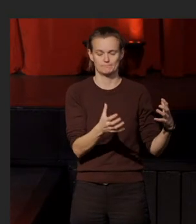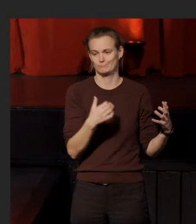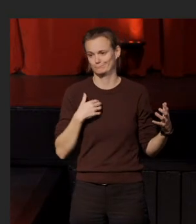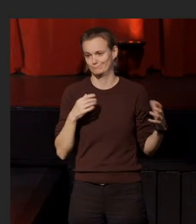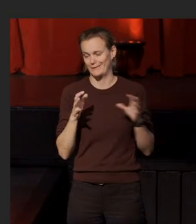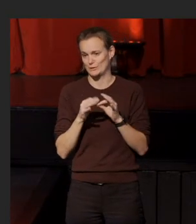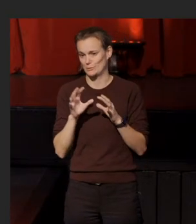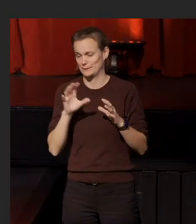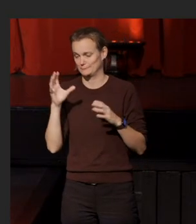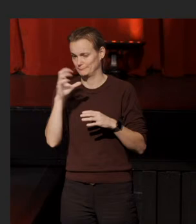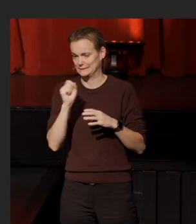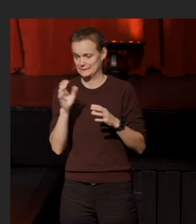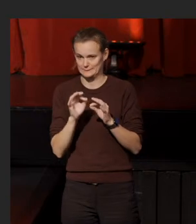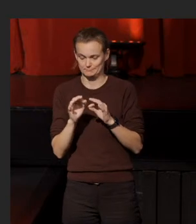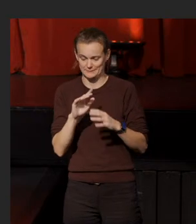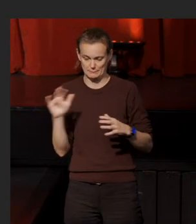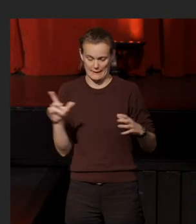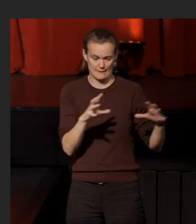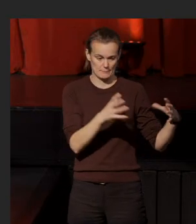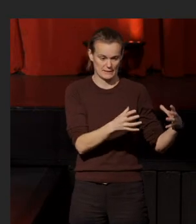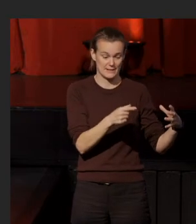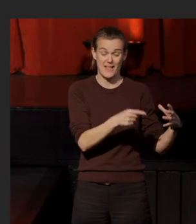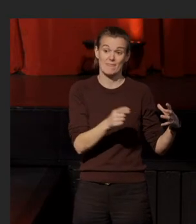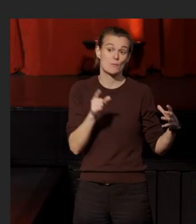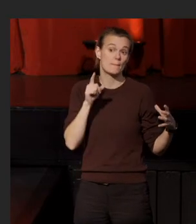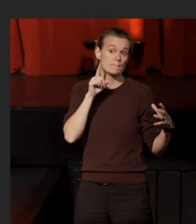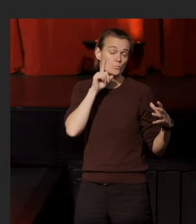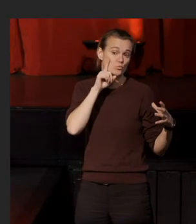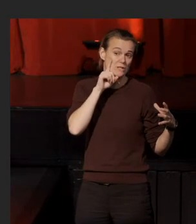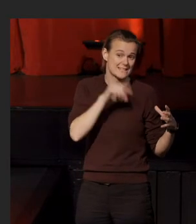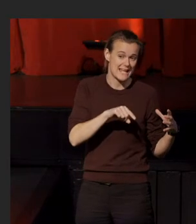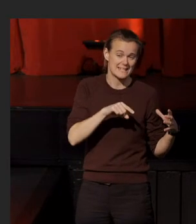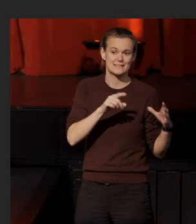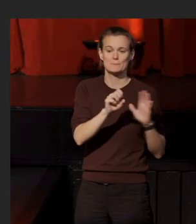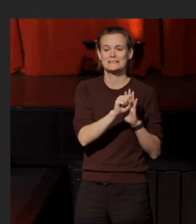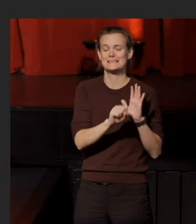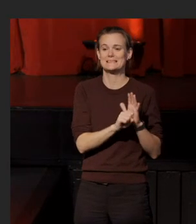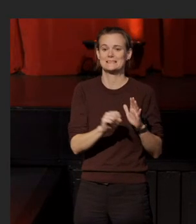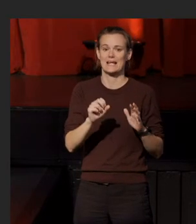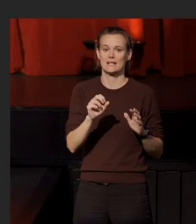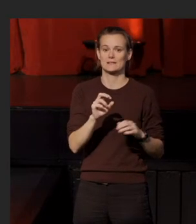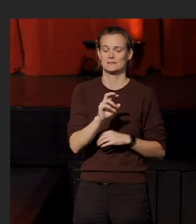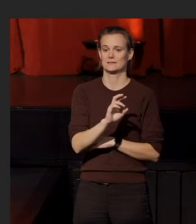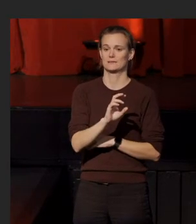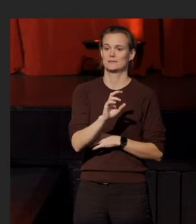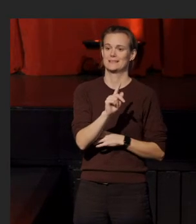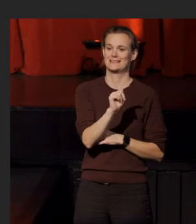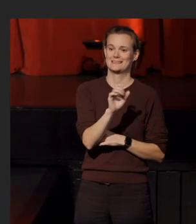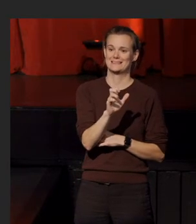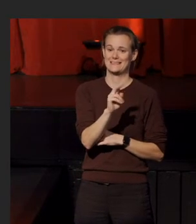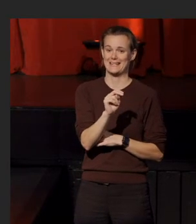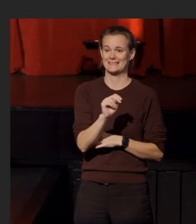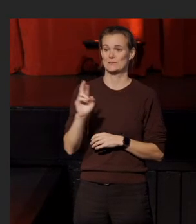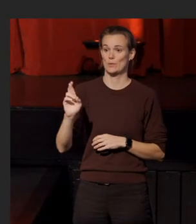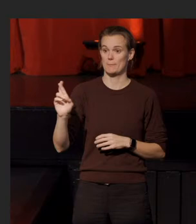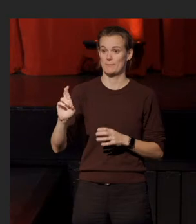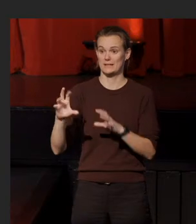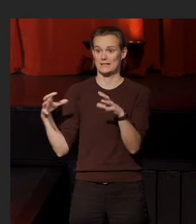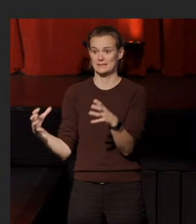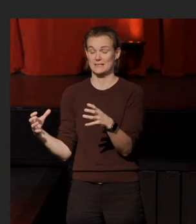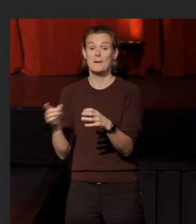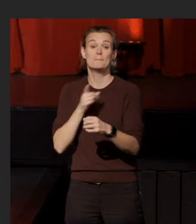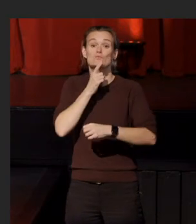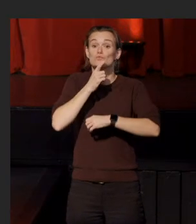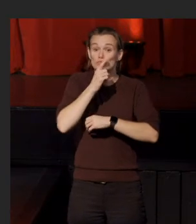which was pretending to be Tennessee Republicans, actually had more followers than the real Tennessee Republicans. And its tweets